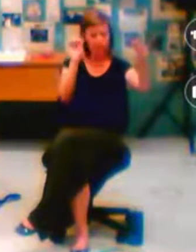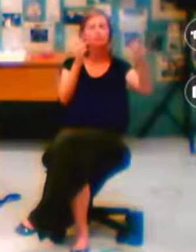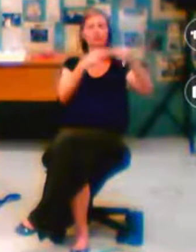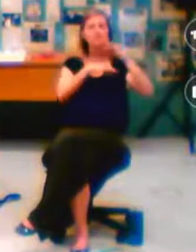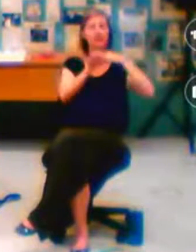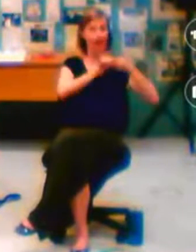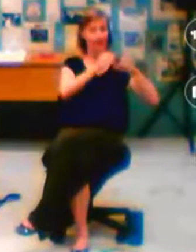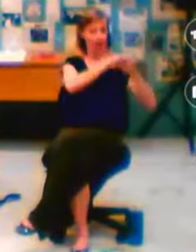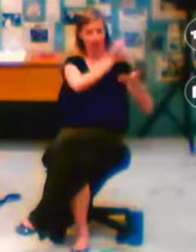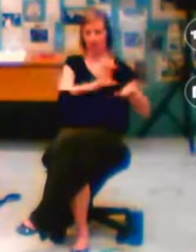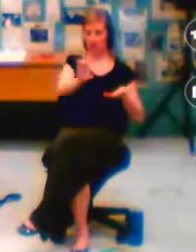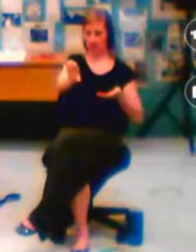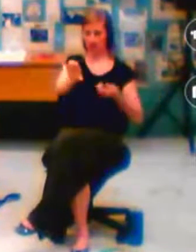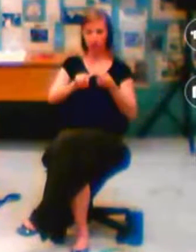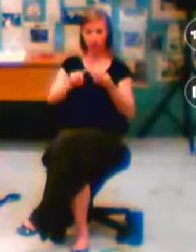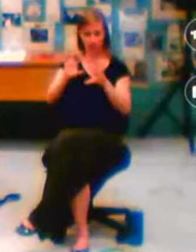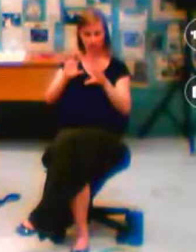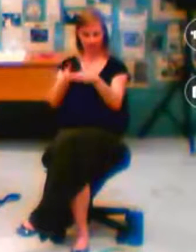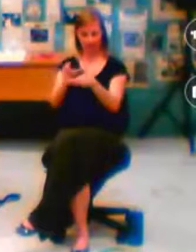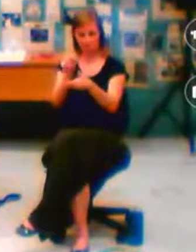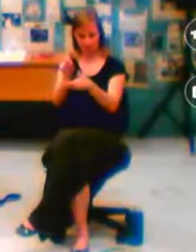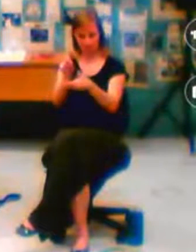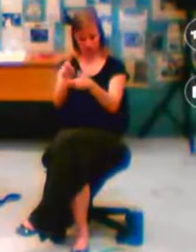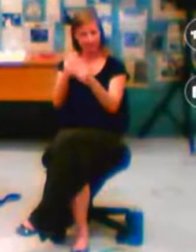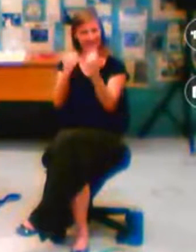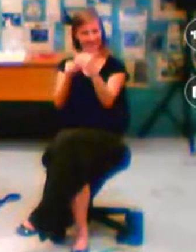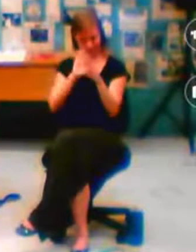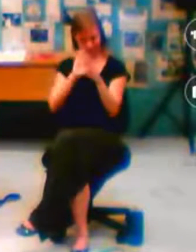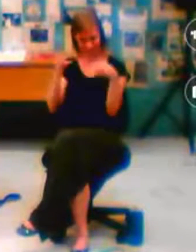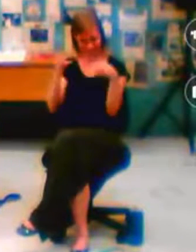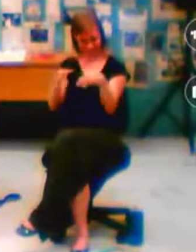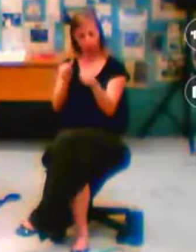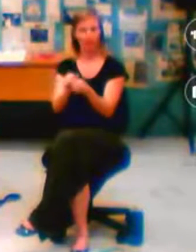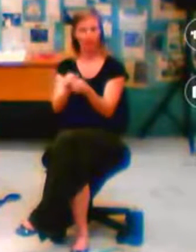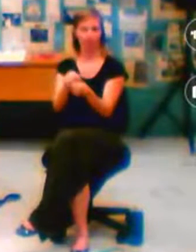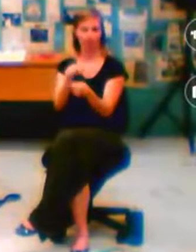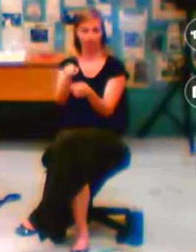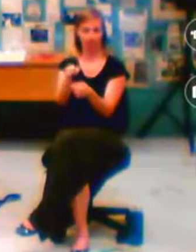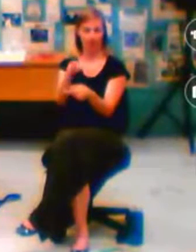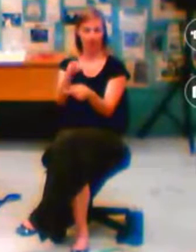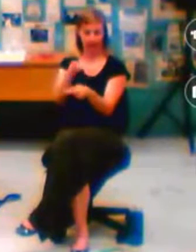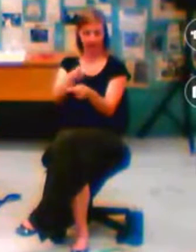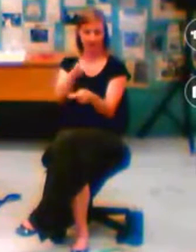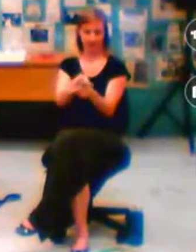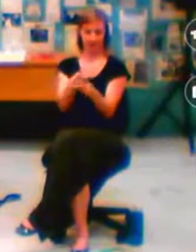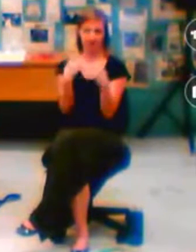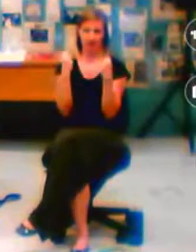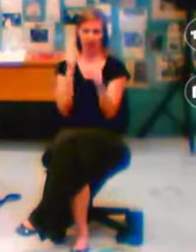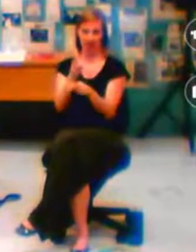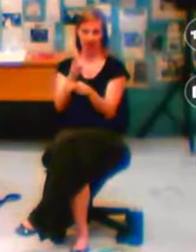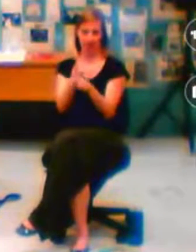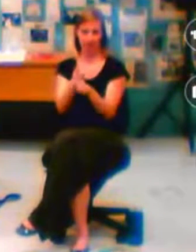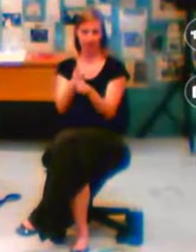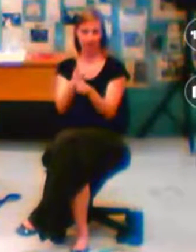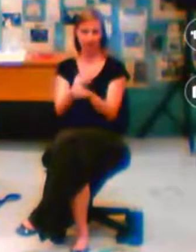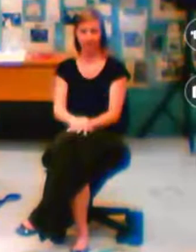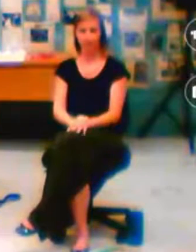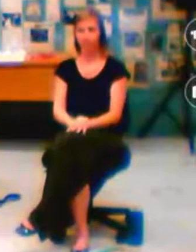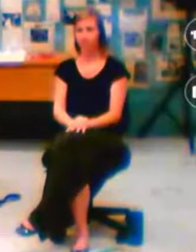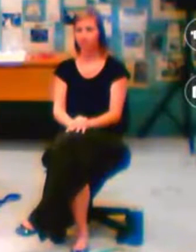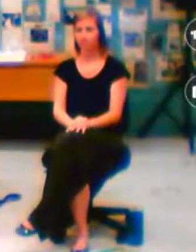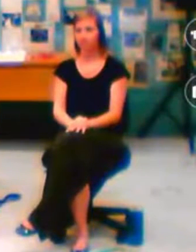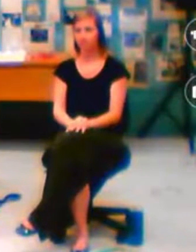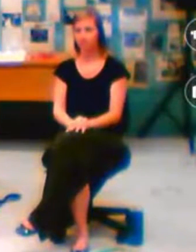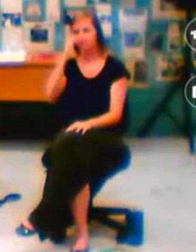doing it now, which is through advanced premium tax credits that then go to the insurance company, it's putting all the money into